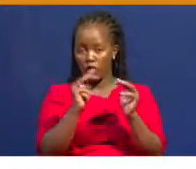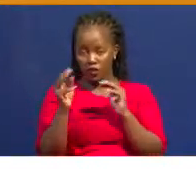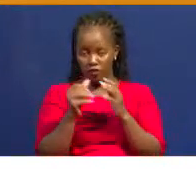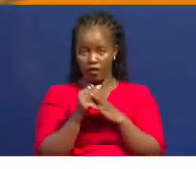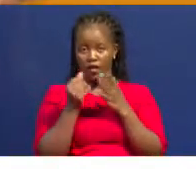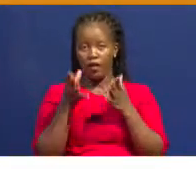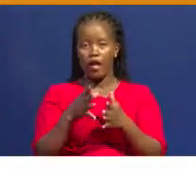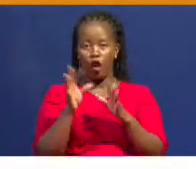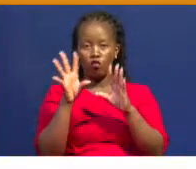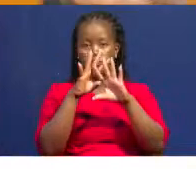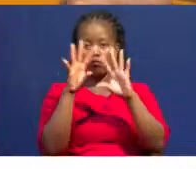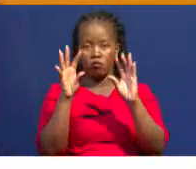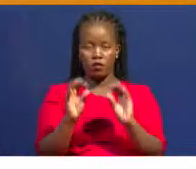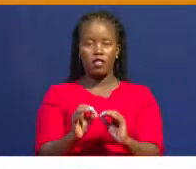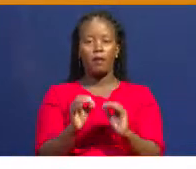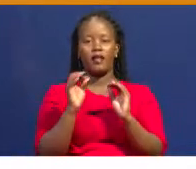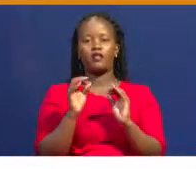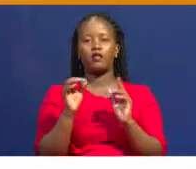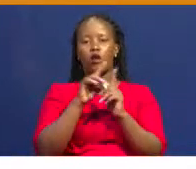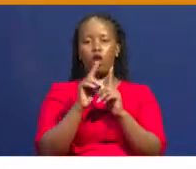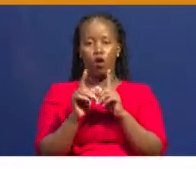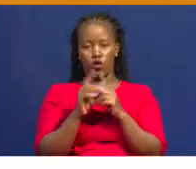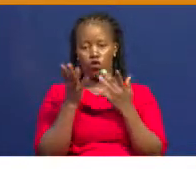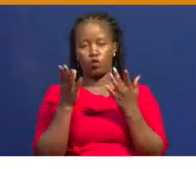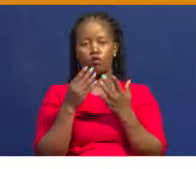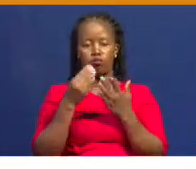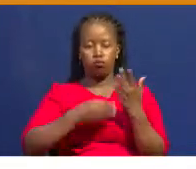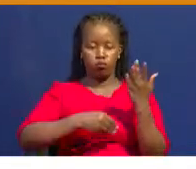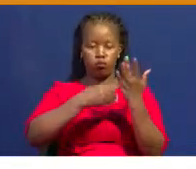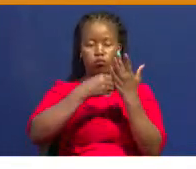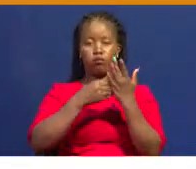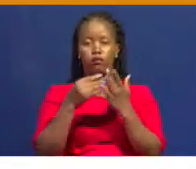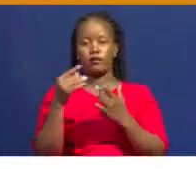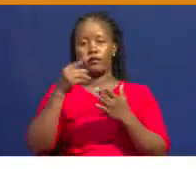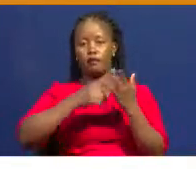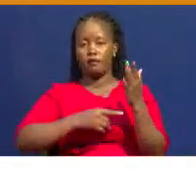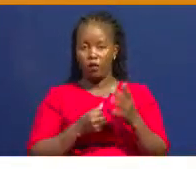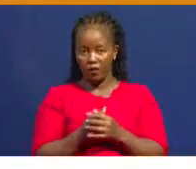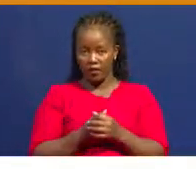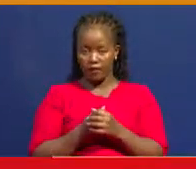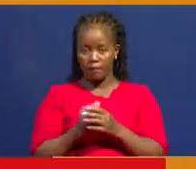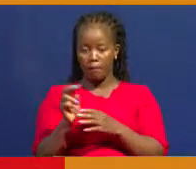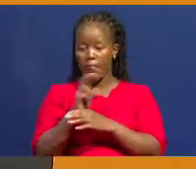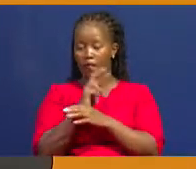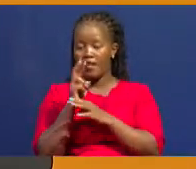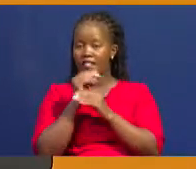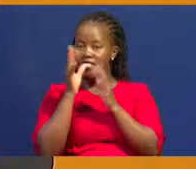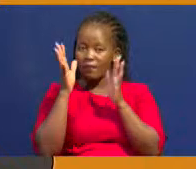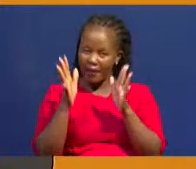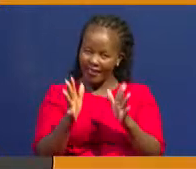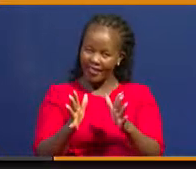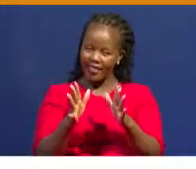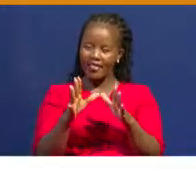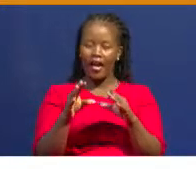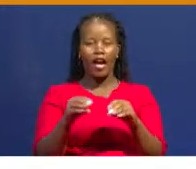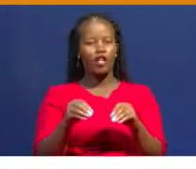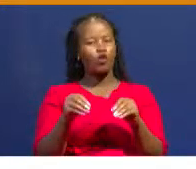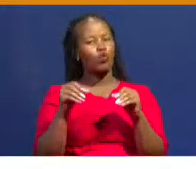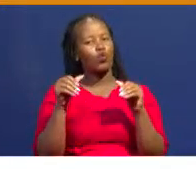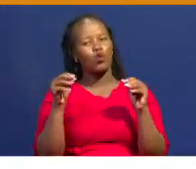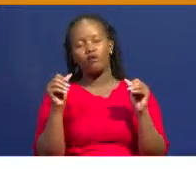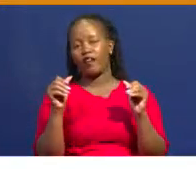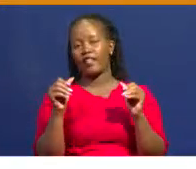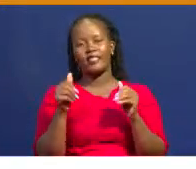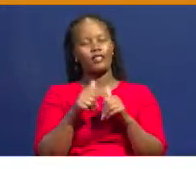summary, and also to bring him to speed, that our inspectors are qualified